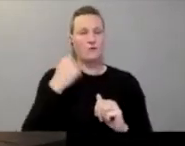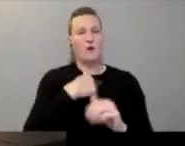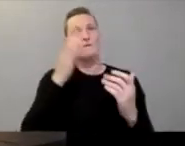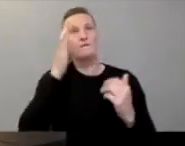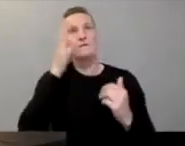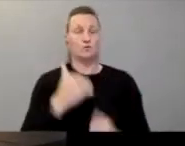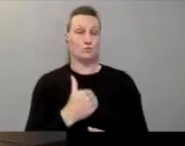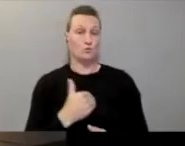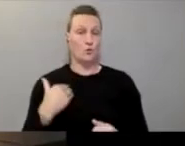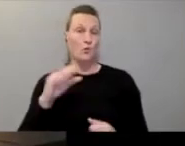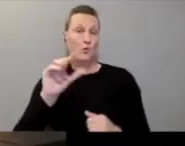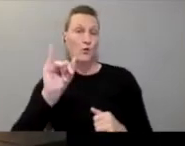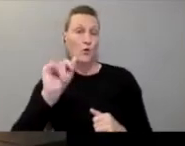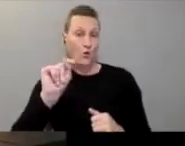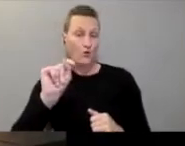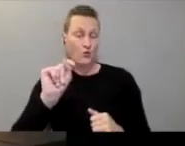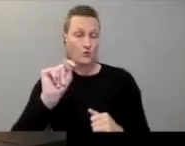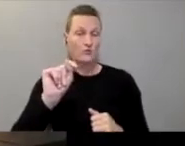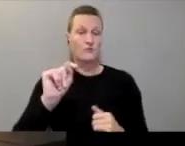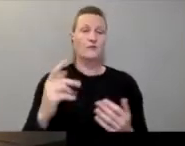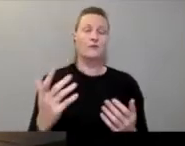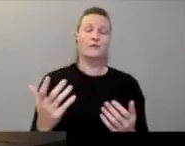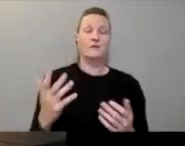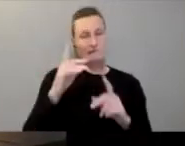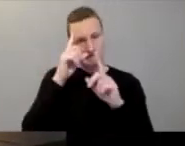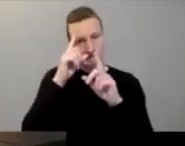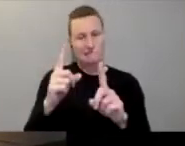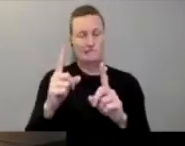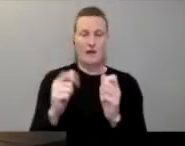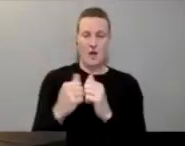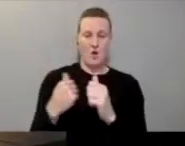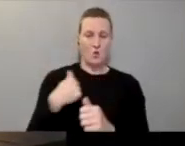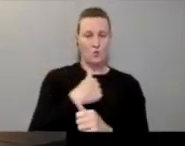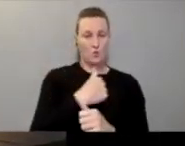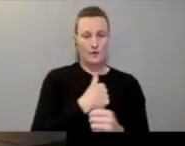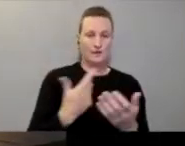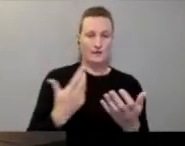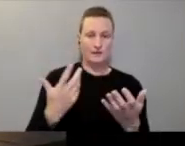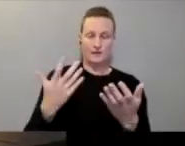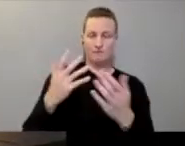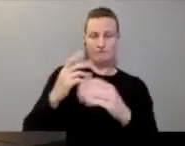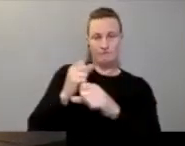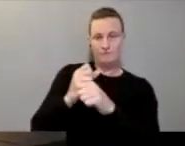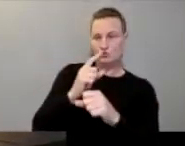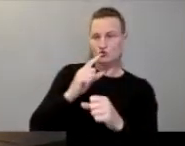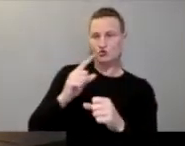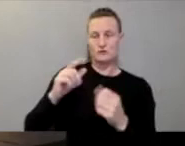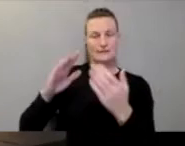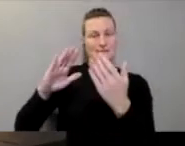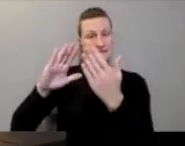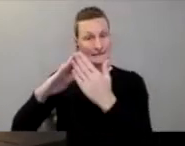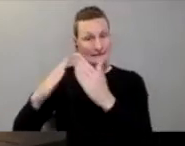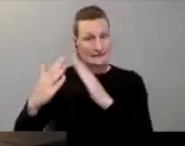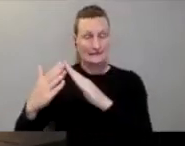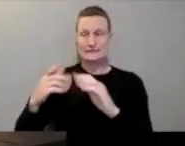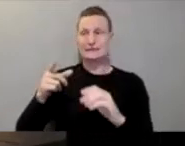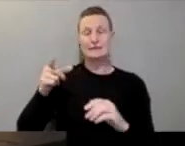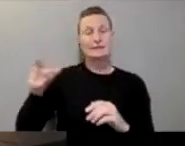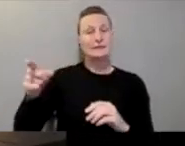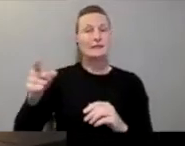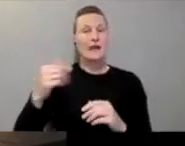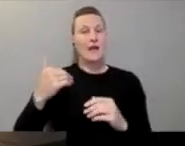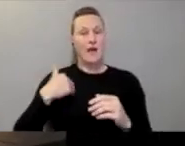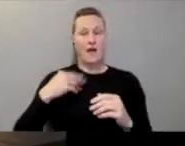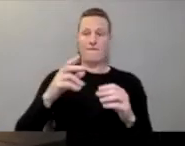pillar, the idea of embedding an artist into the city structure, into city building, with an artist in residence program modeled